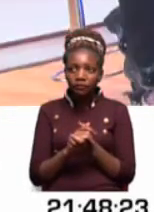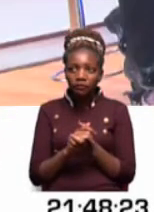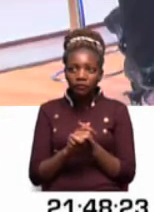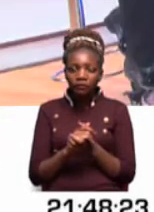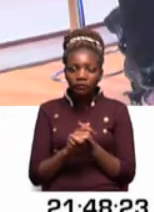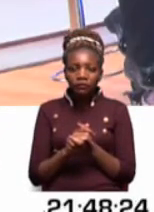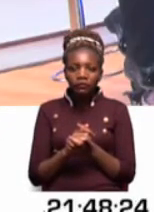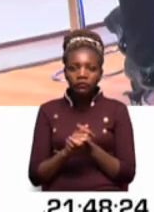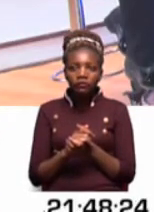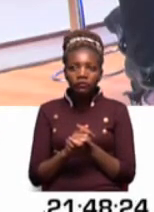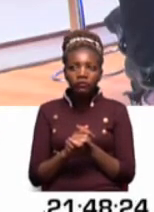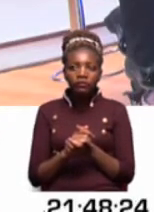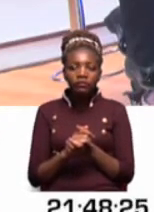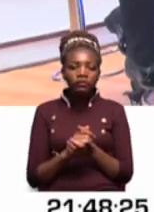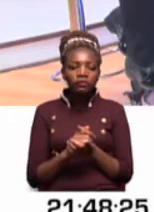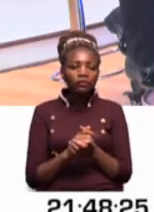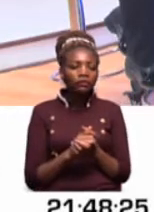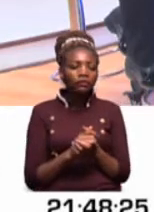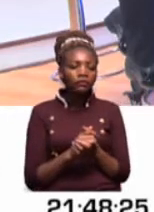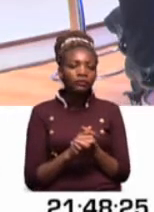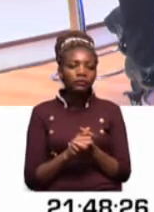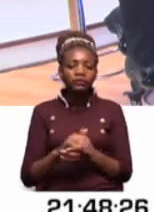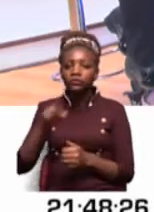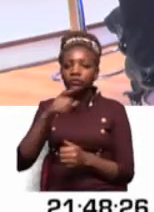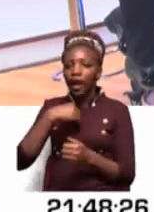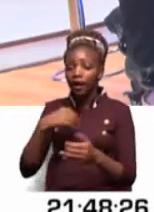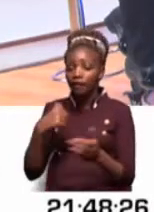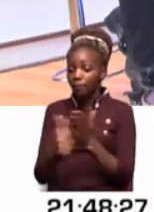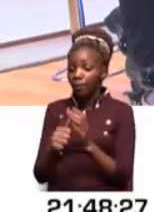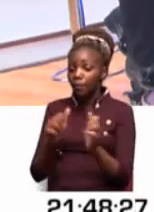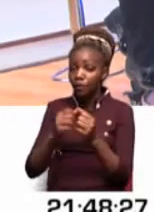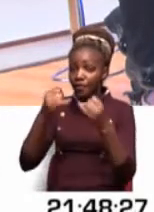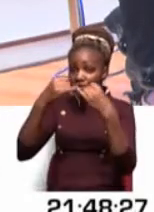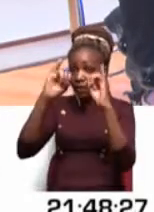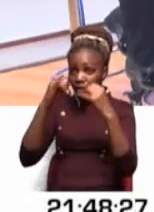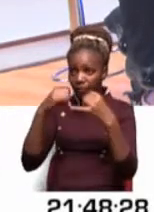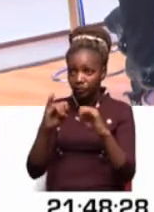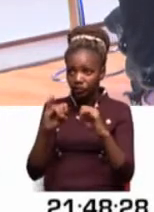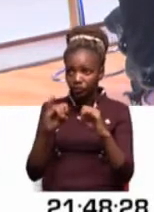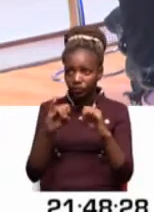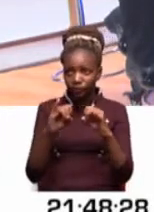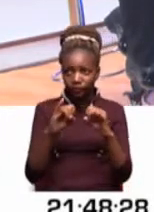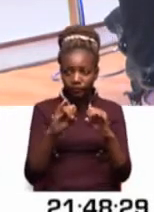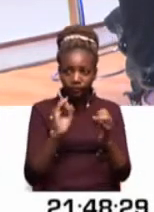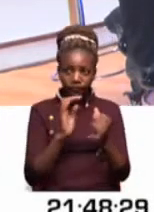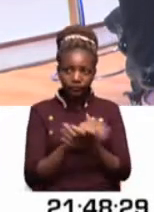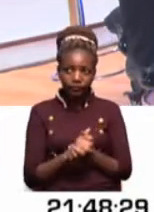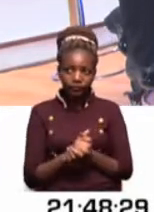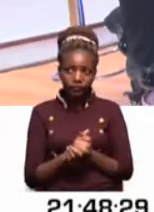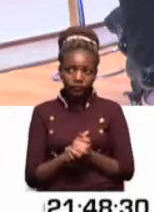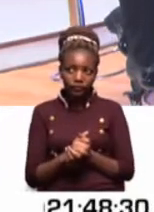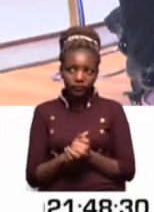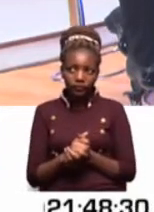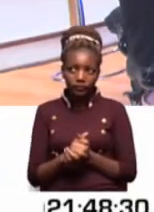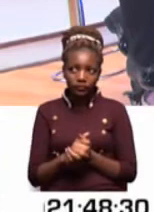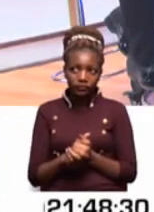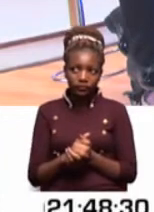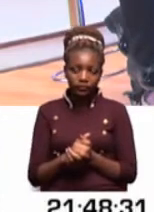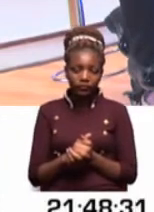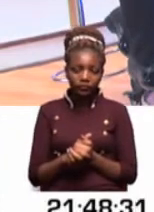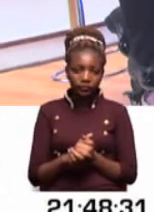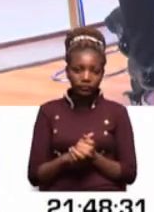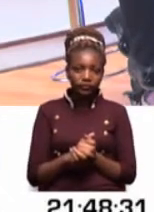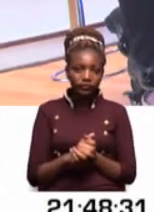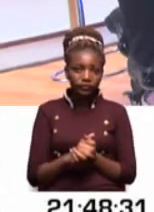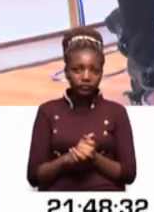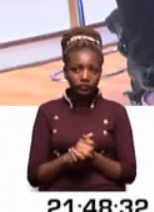State House. I'm more than sure we have a problem with implementation. Fair enough. I'm more than sure some optimists will see your paintings as though they're too bleak to